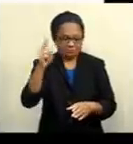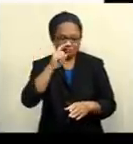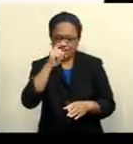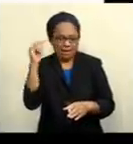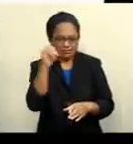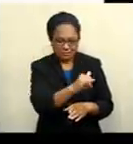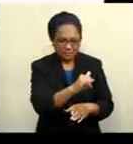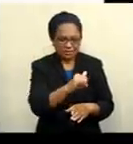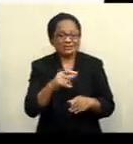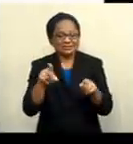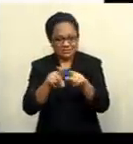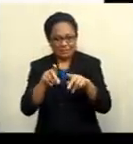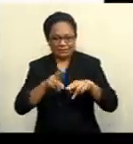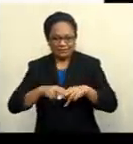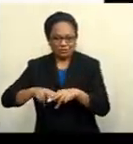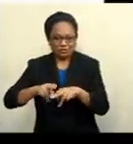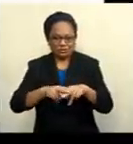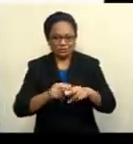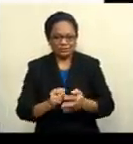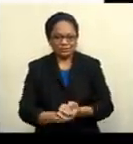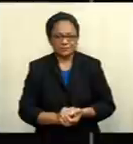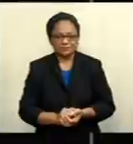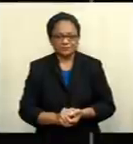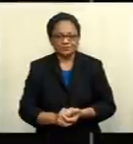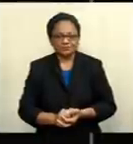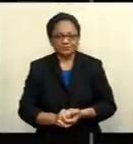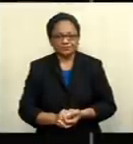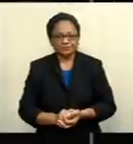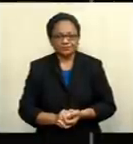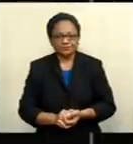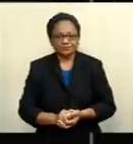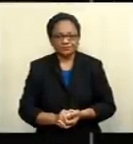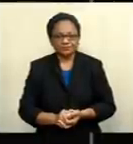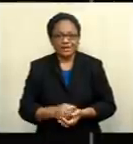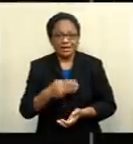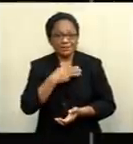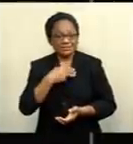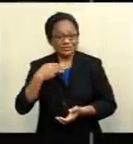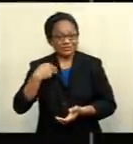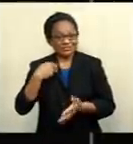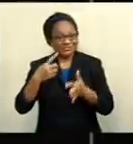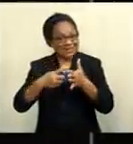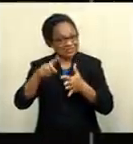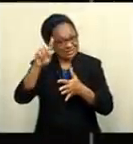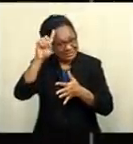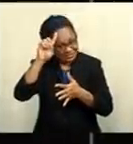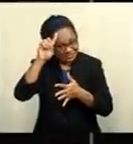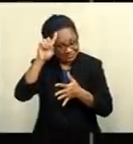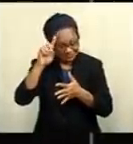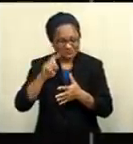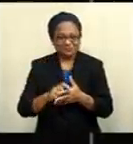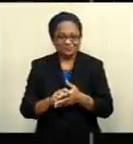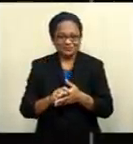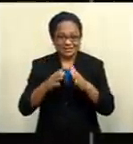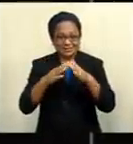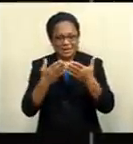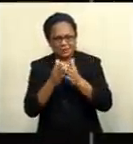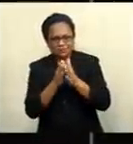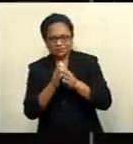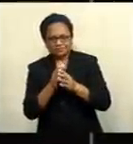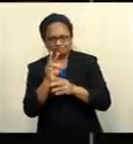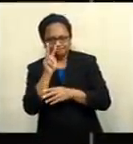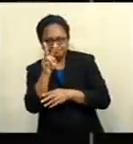including Fiji. Edwin Nand, FBC News. Ministry of Education is looking at the option of